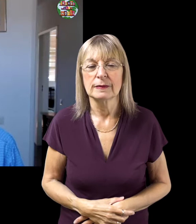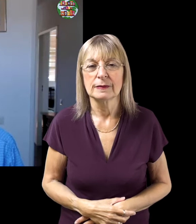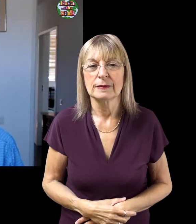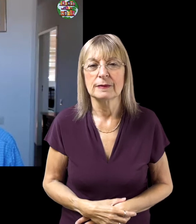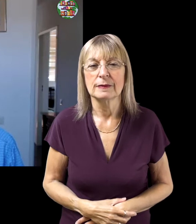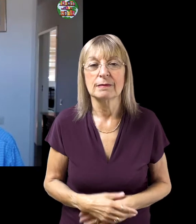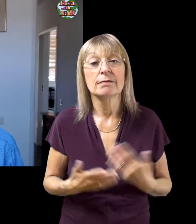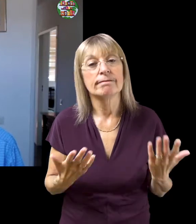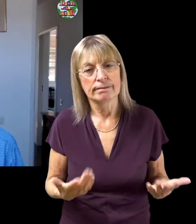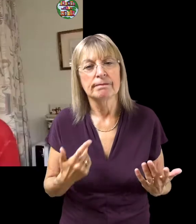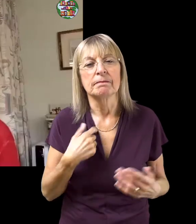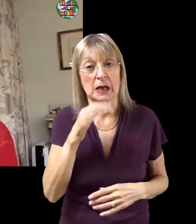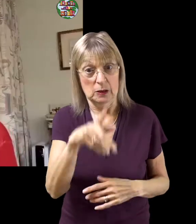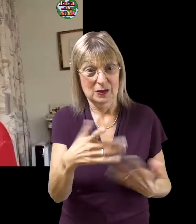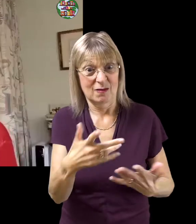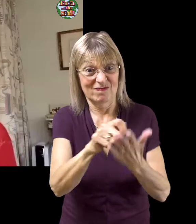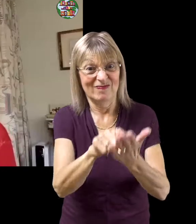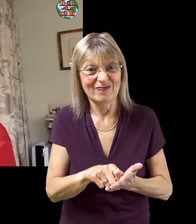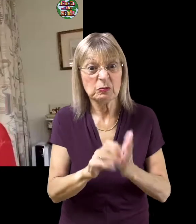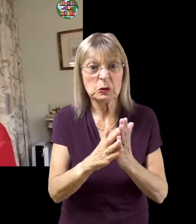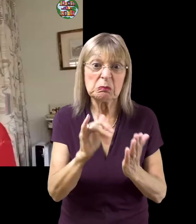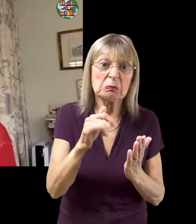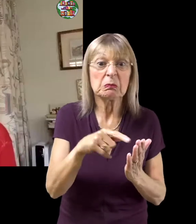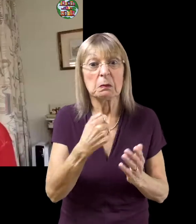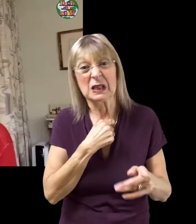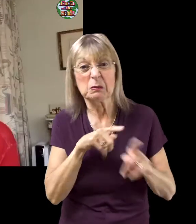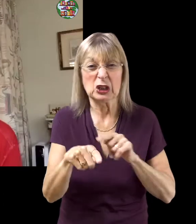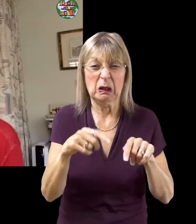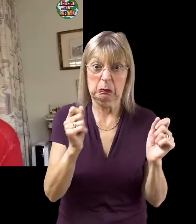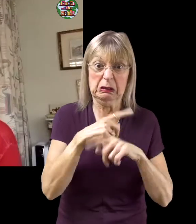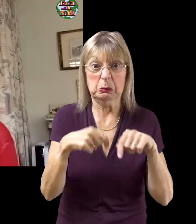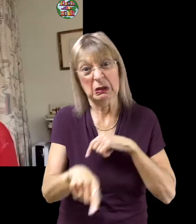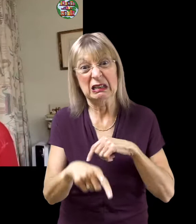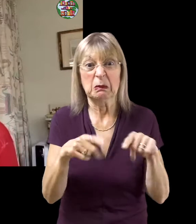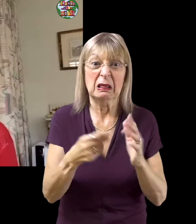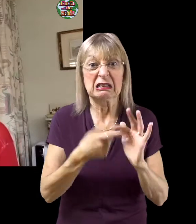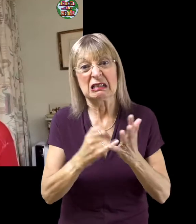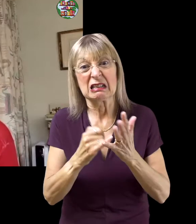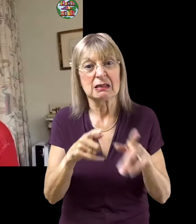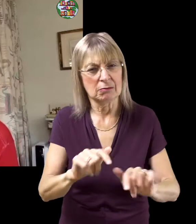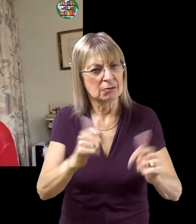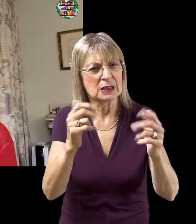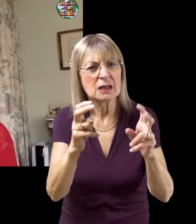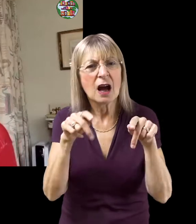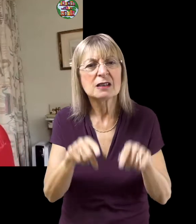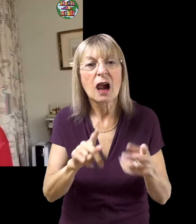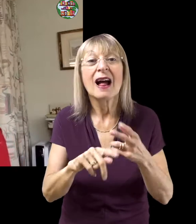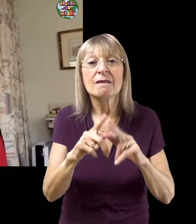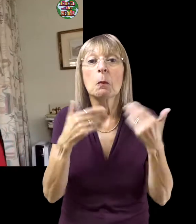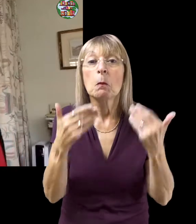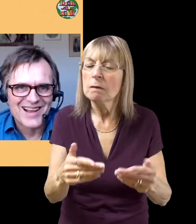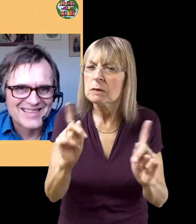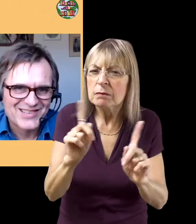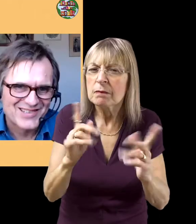right. And the one you're doing now, the one which may be called My Especially Weird Week with Tess, which is a great title actually. If you do go with that, I hope